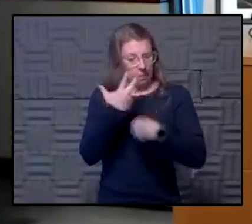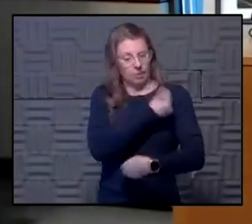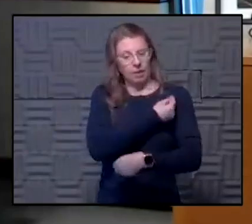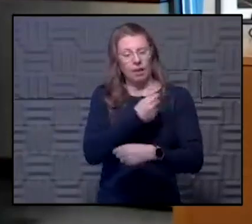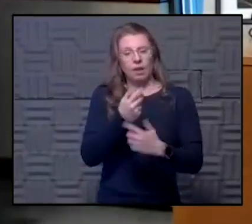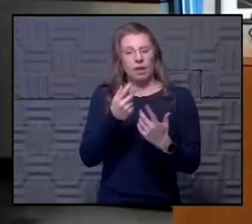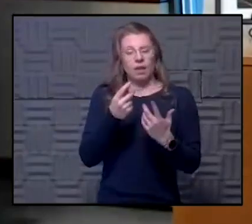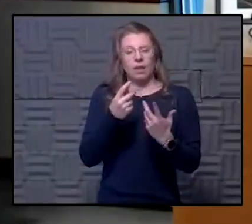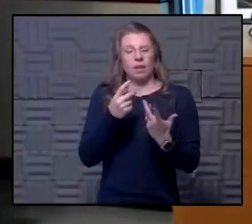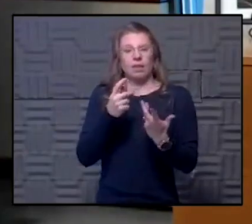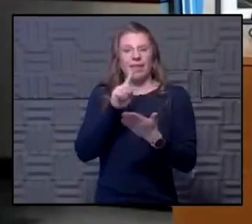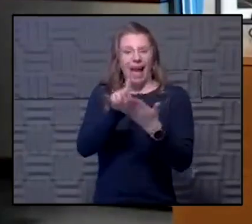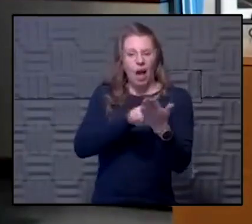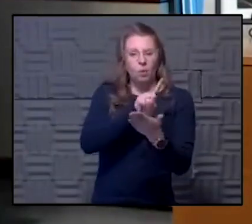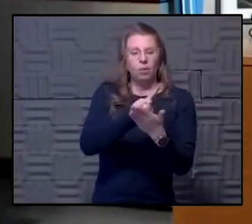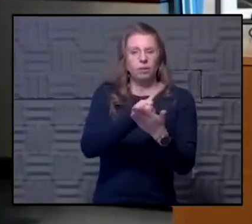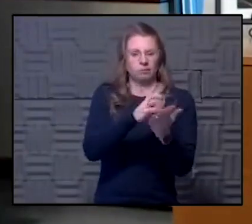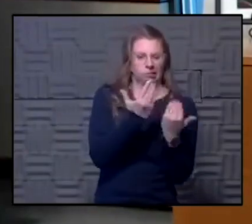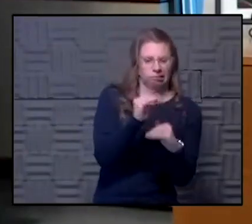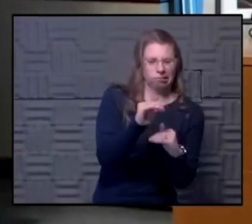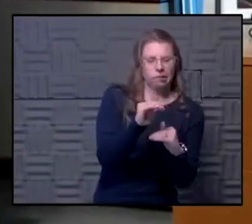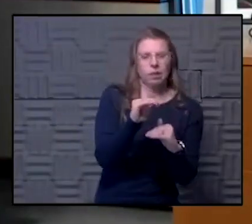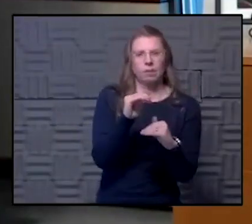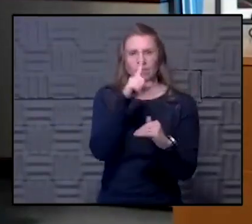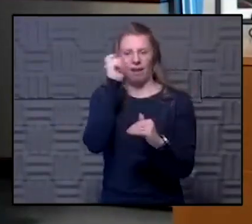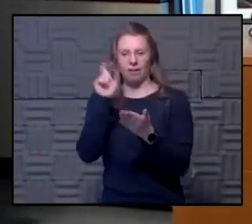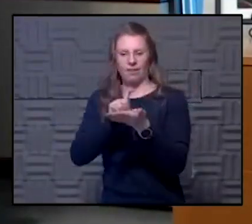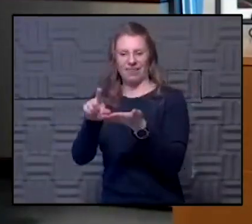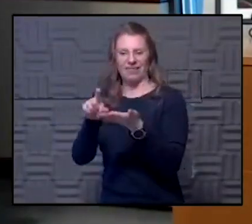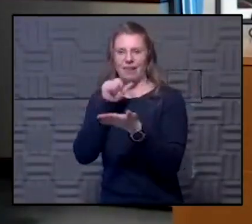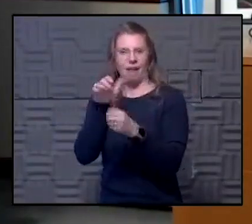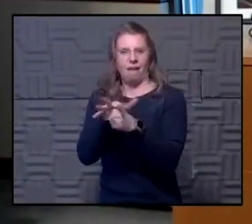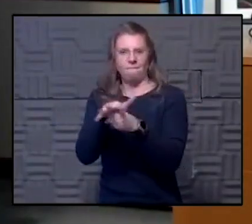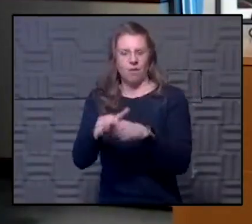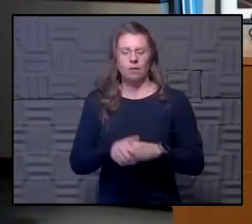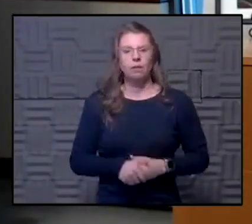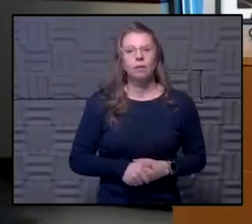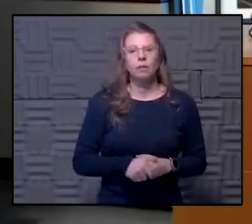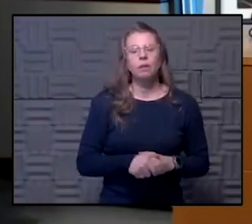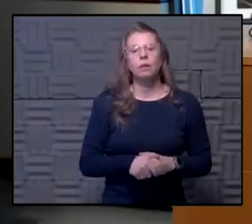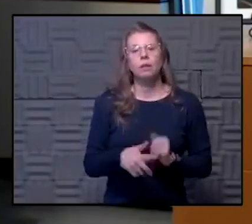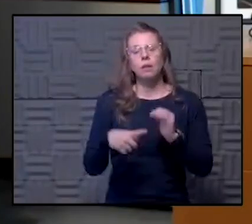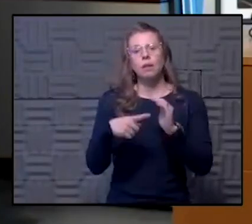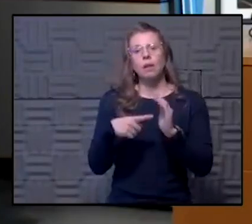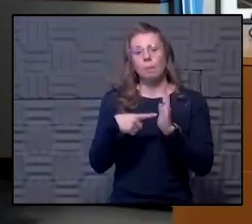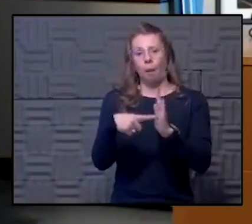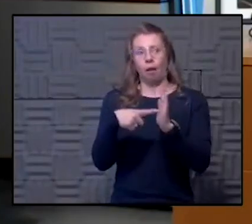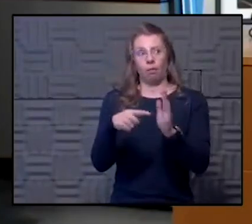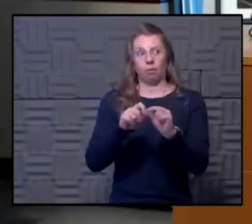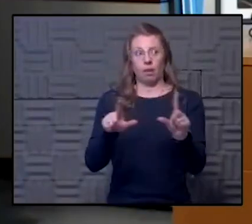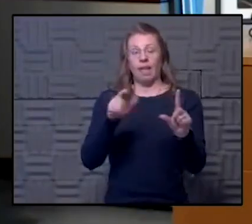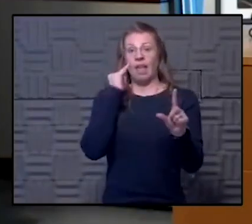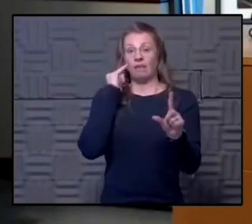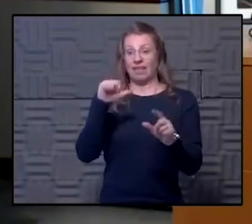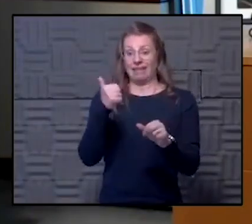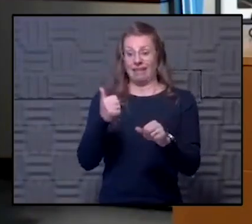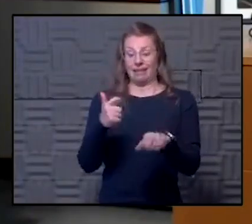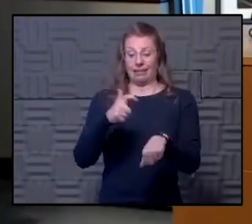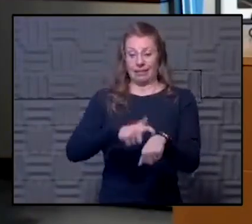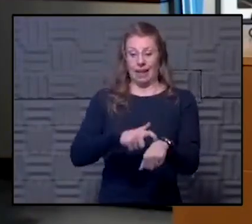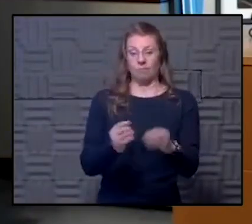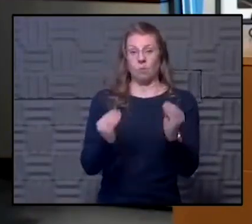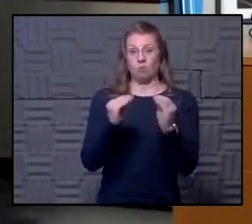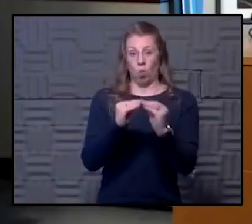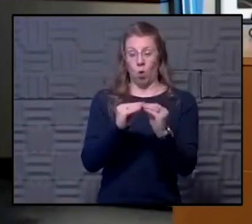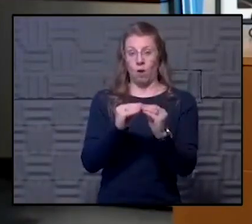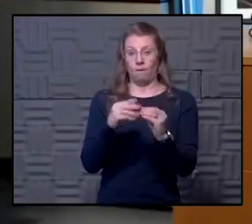of just too little vaccine. We've done the modeling. We feel if we had 10 times the amount of vaccine coming in per week